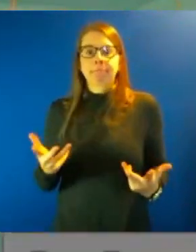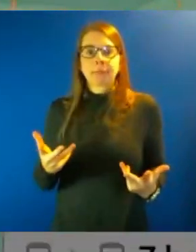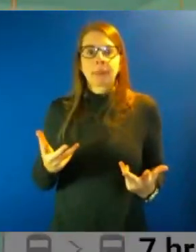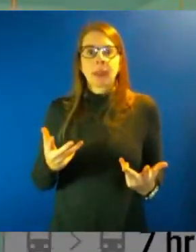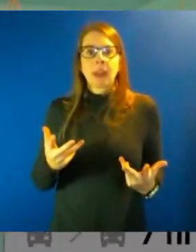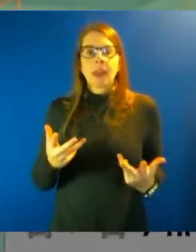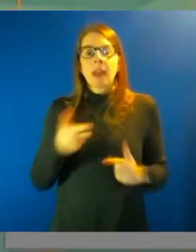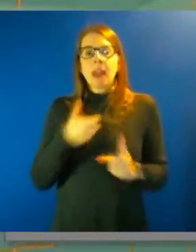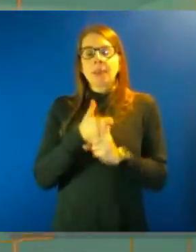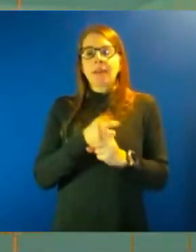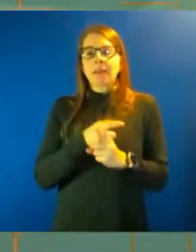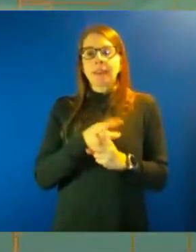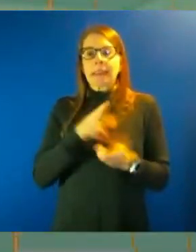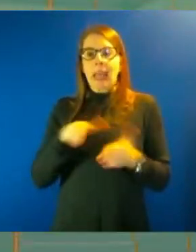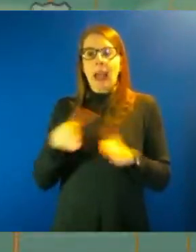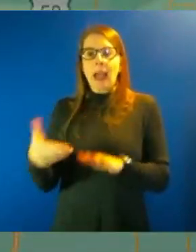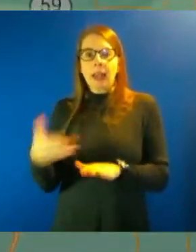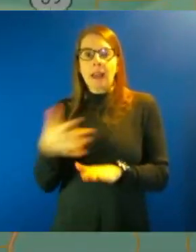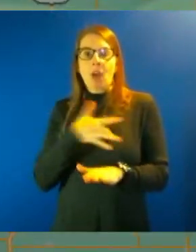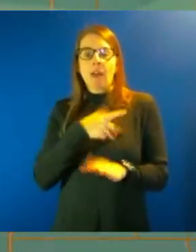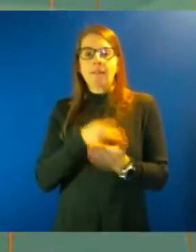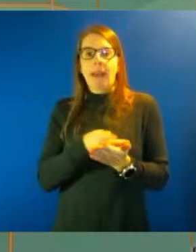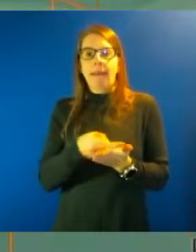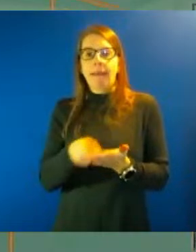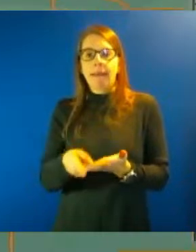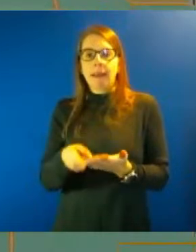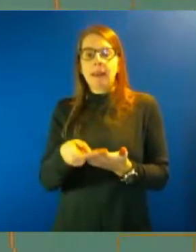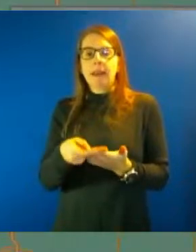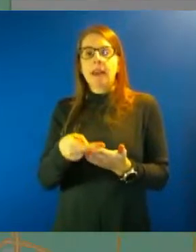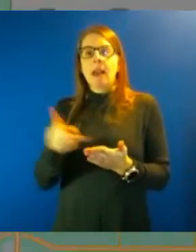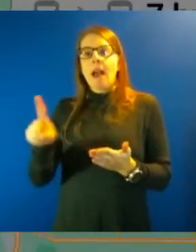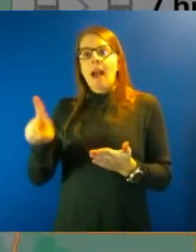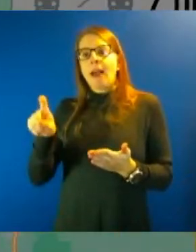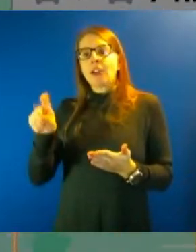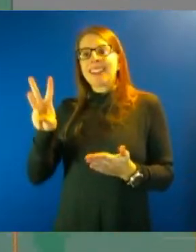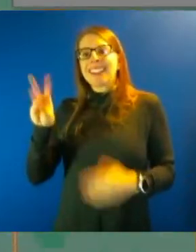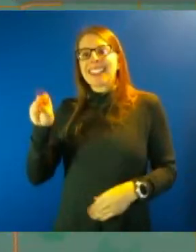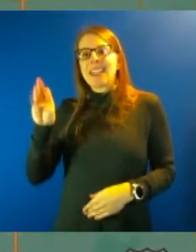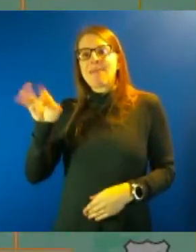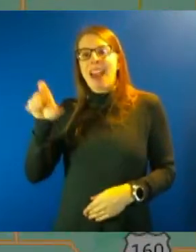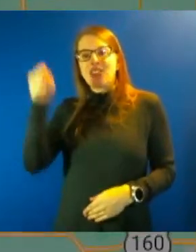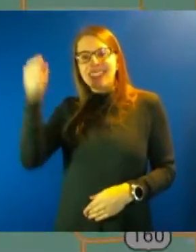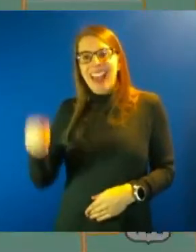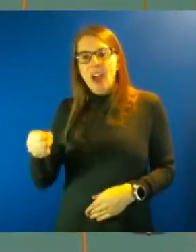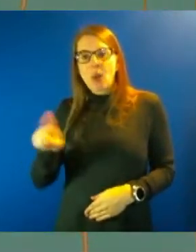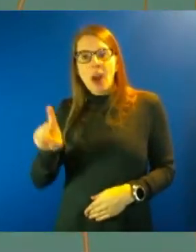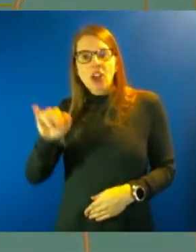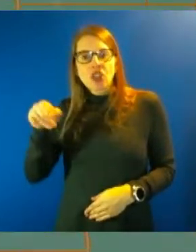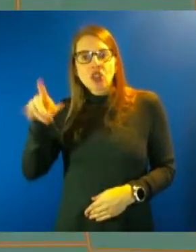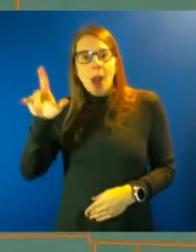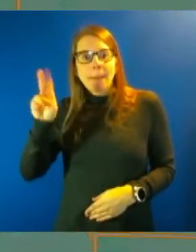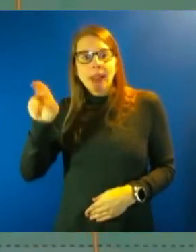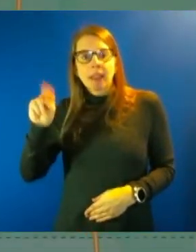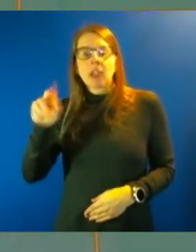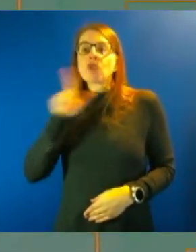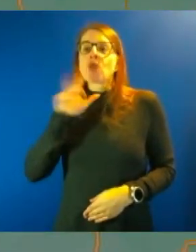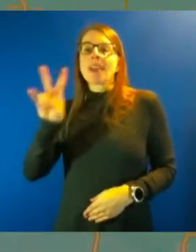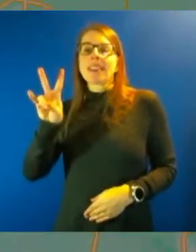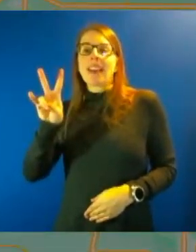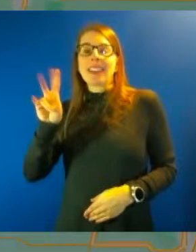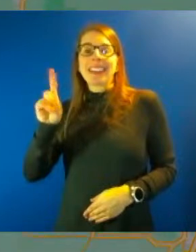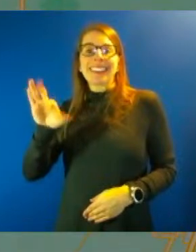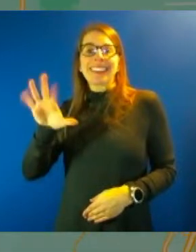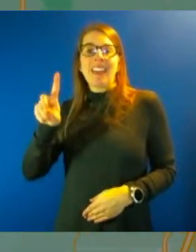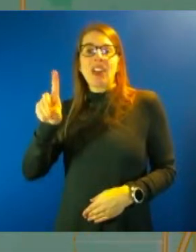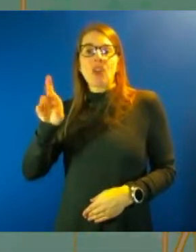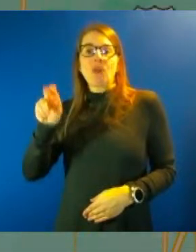heart failure at the University of Kansas Health System, 160 miles south in Joplin, 27-year-old David Reynolds lay